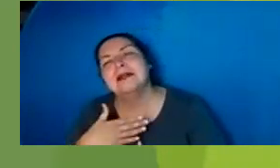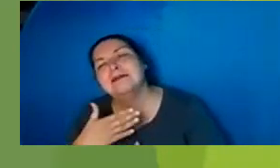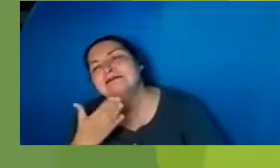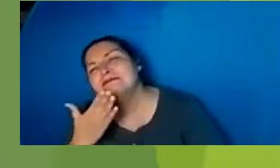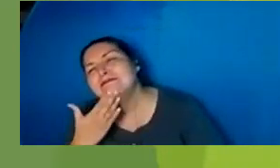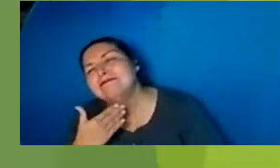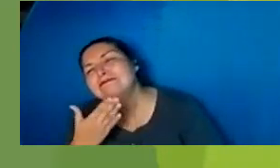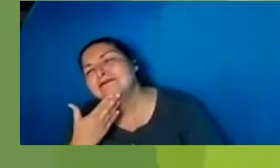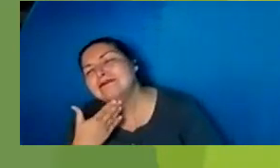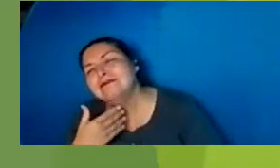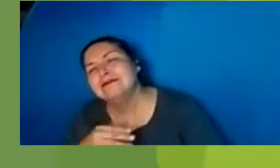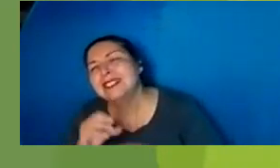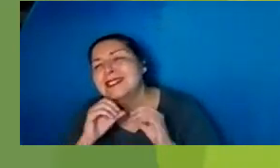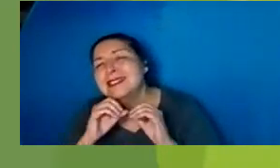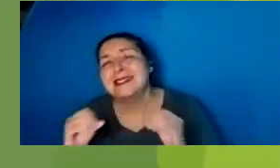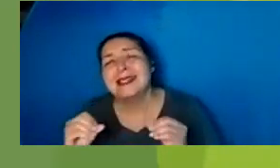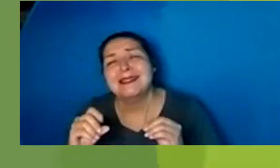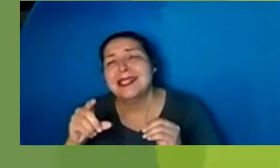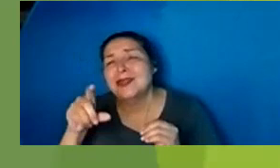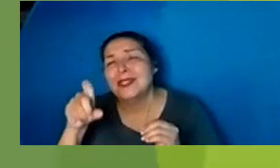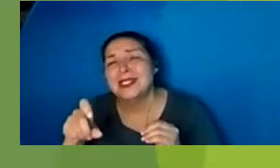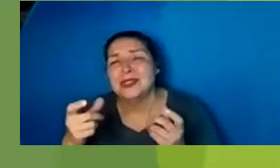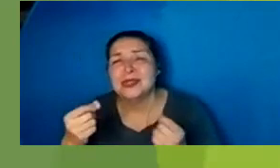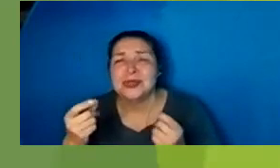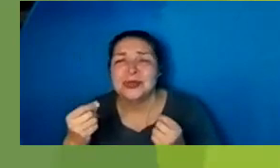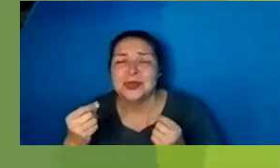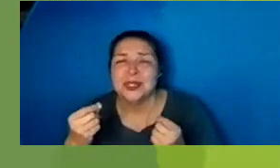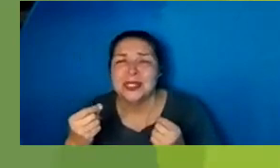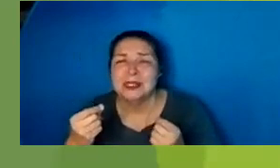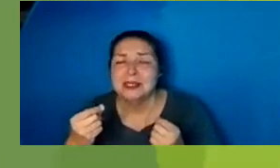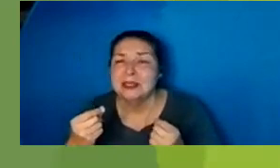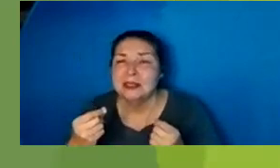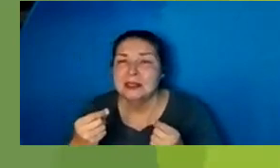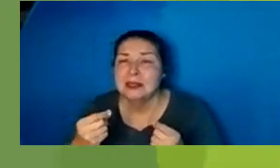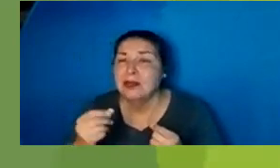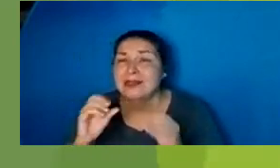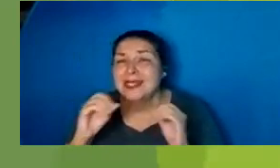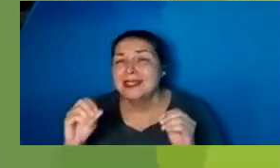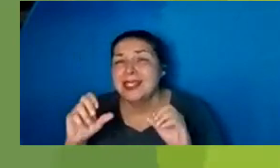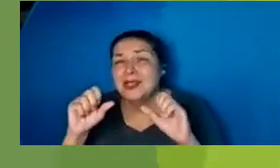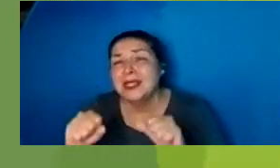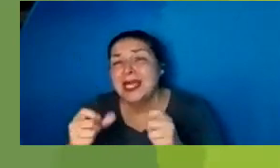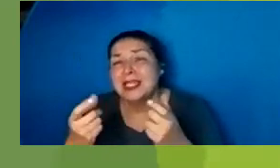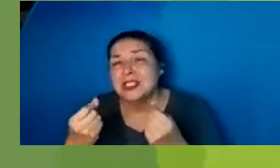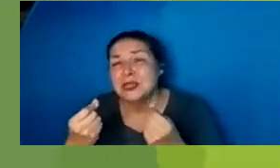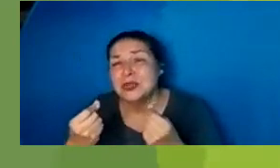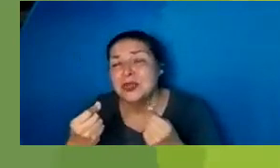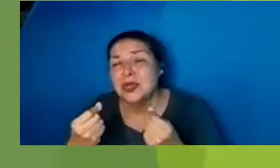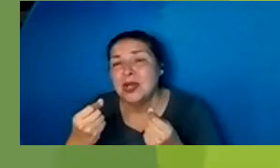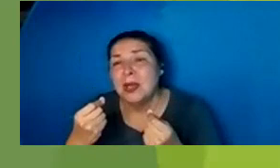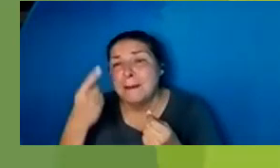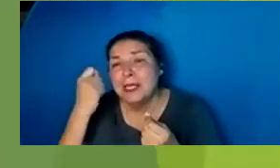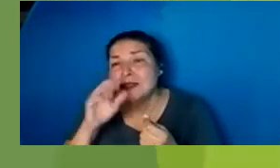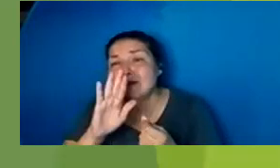there is nothing for you you must do or there's nothing you can do because you are my child.